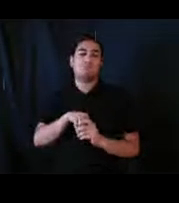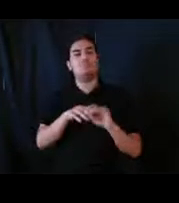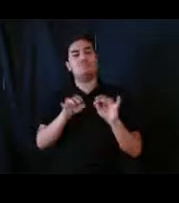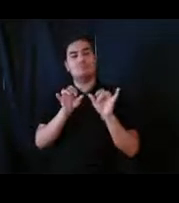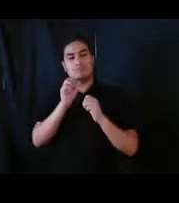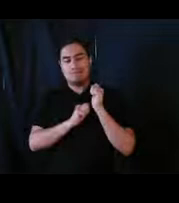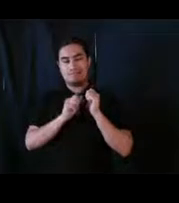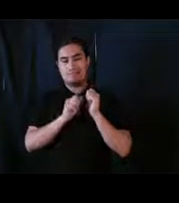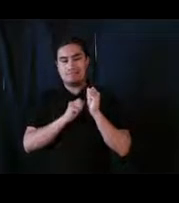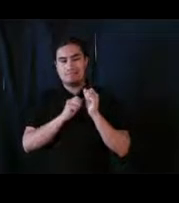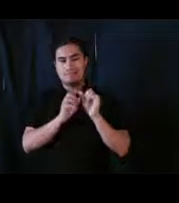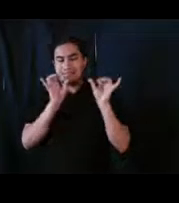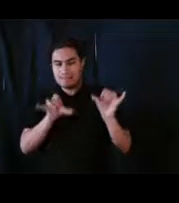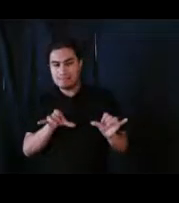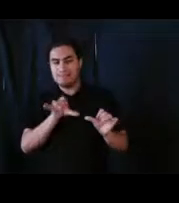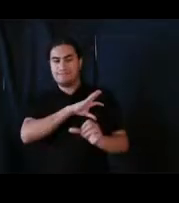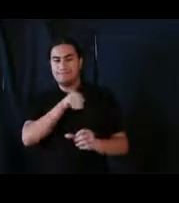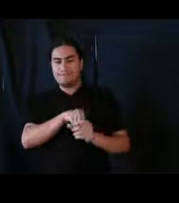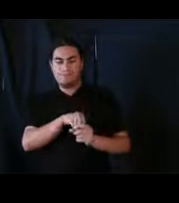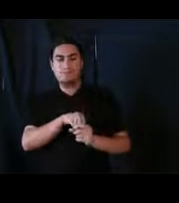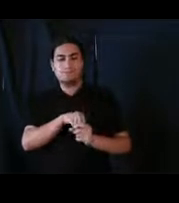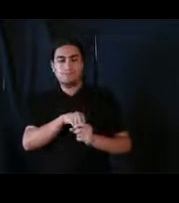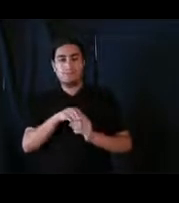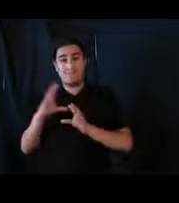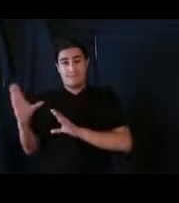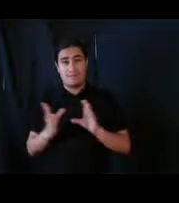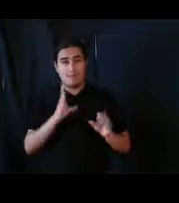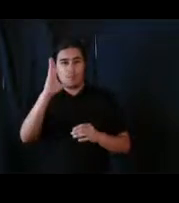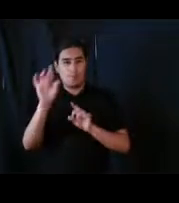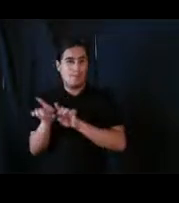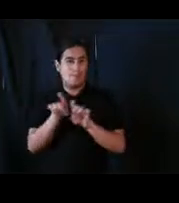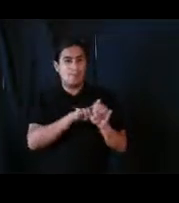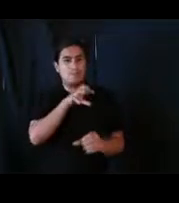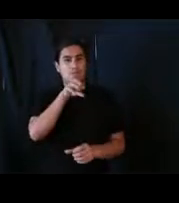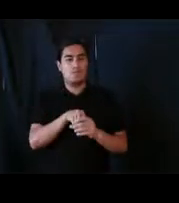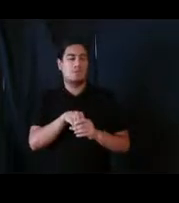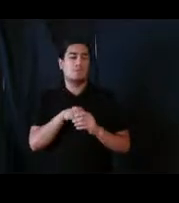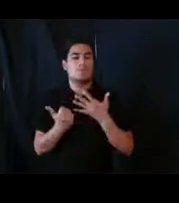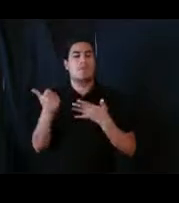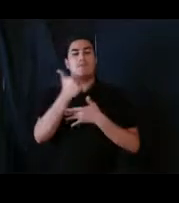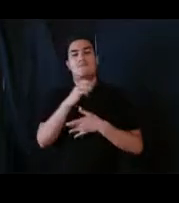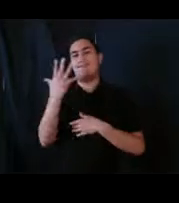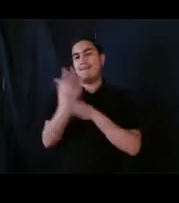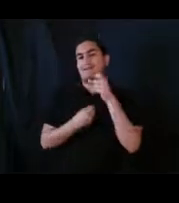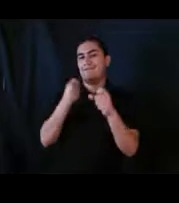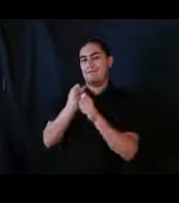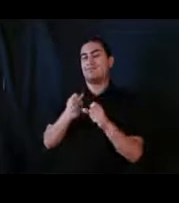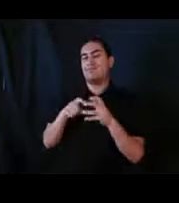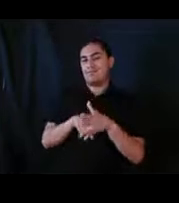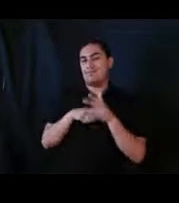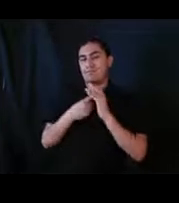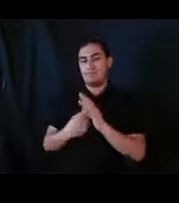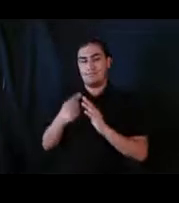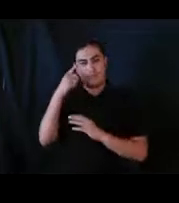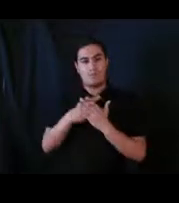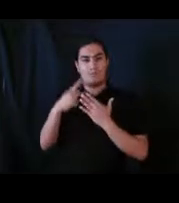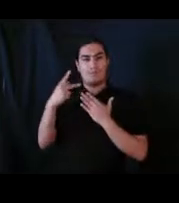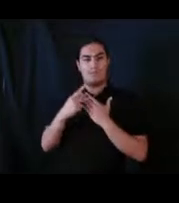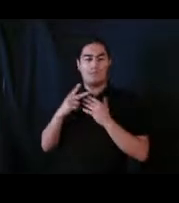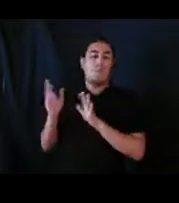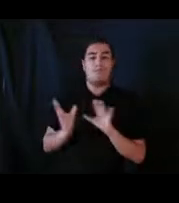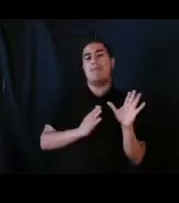policy development and implementation the plan will also include a prioritized five-year implementation plan to support active